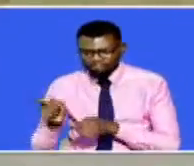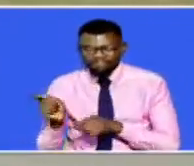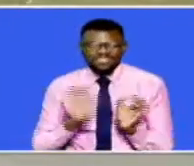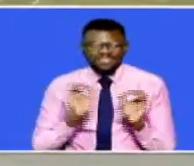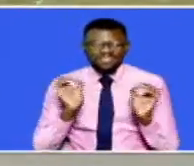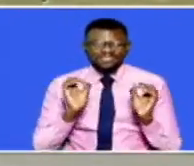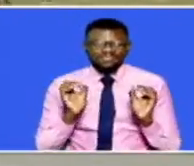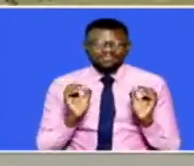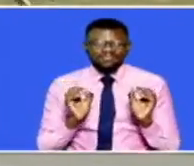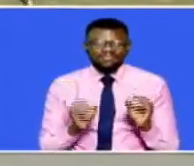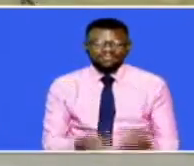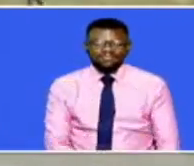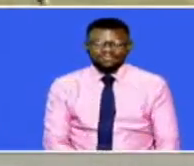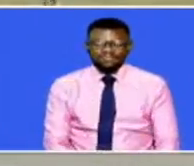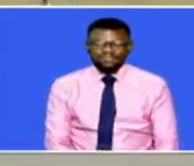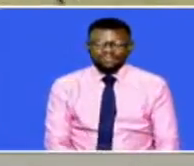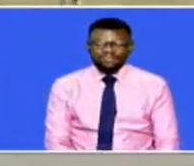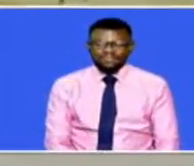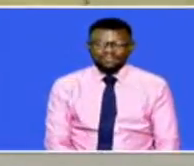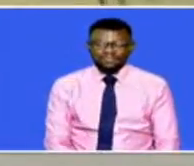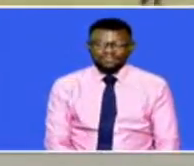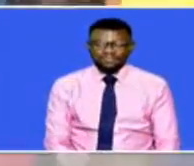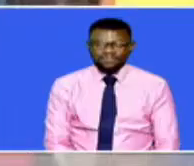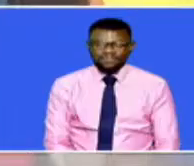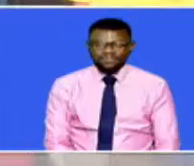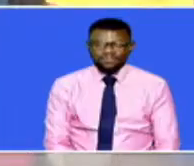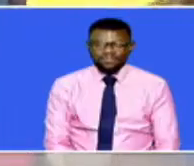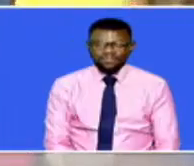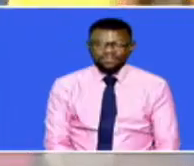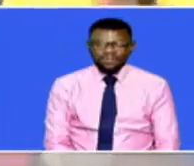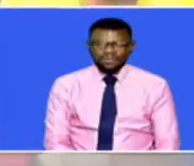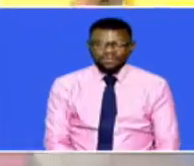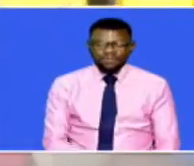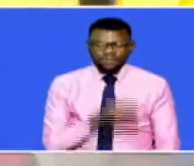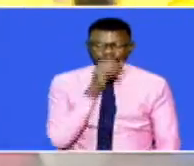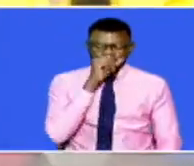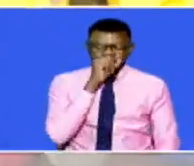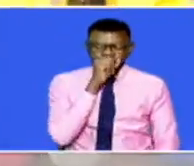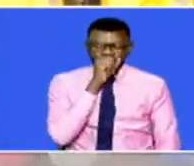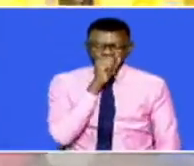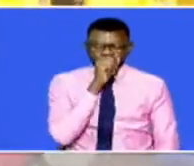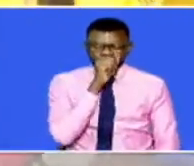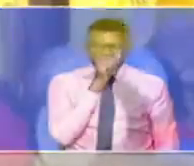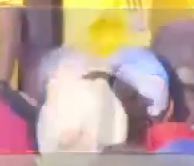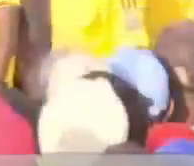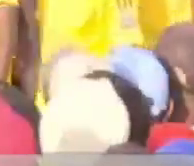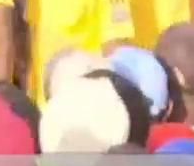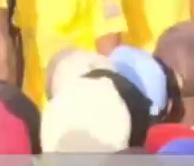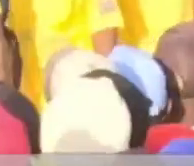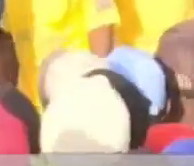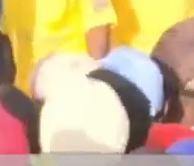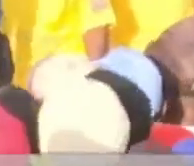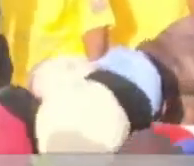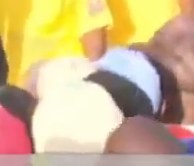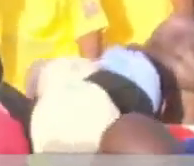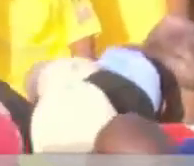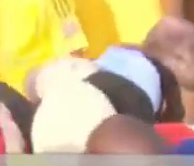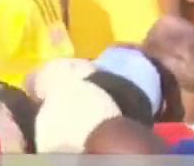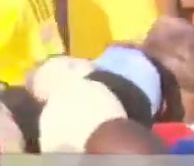Posikia sauti hii, sauti nzito, basi bila shaka hujakosea. Cruise, cruise.